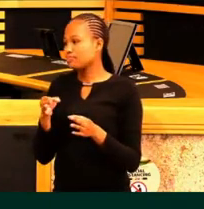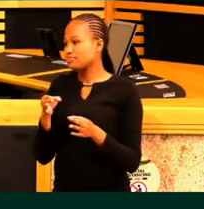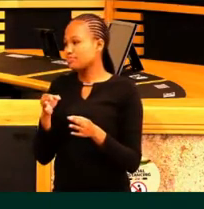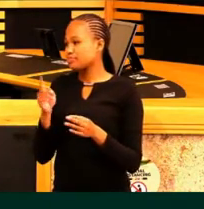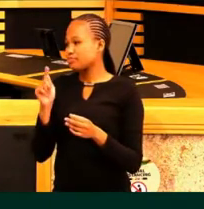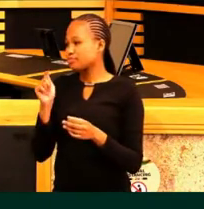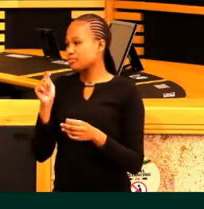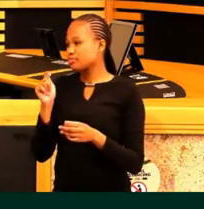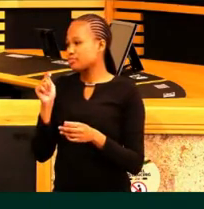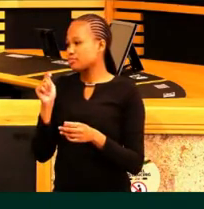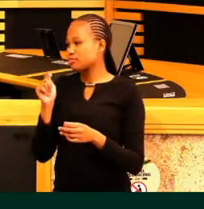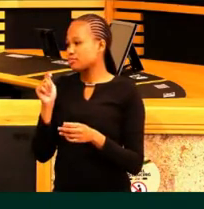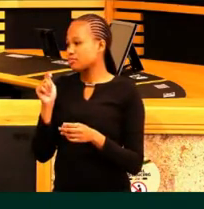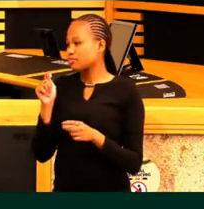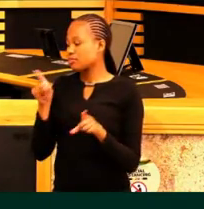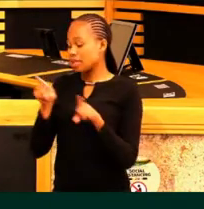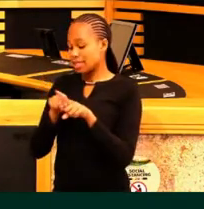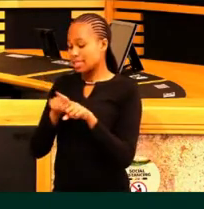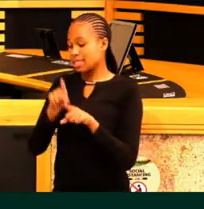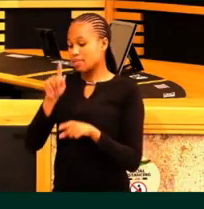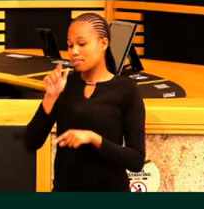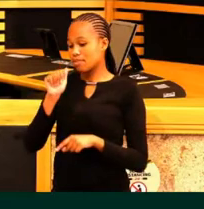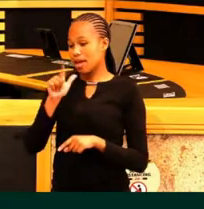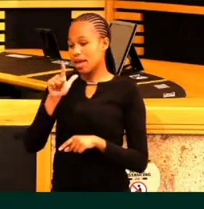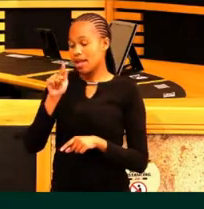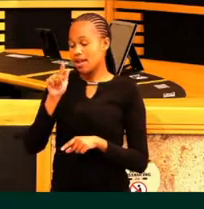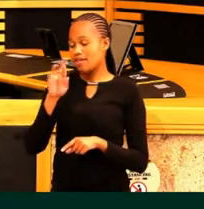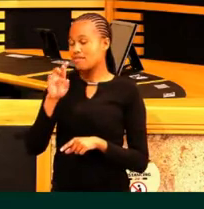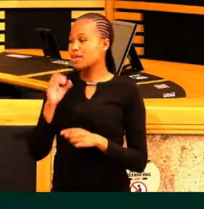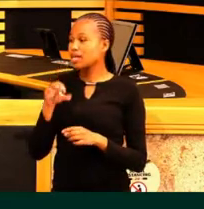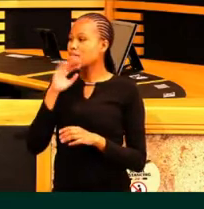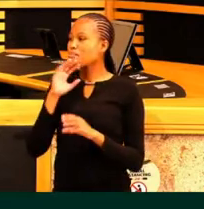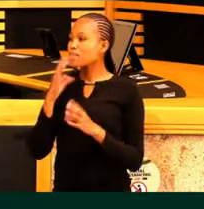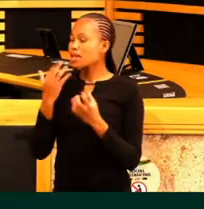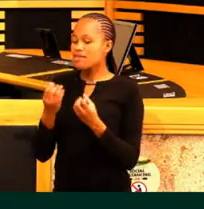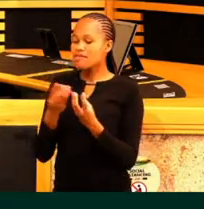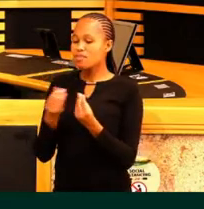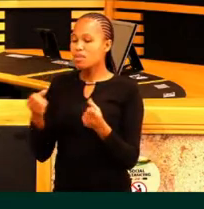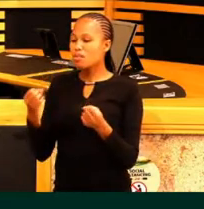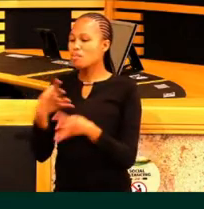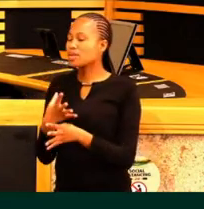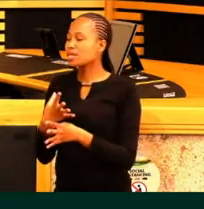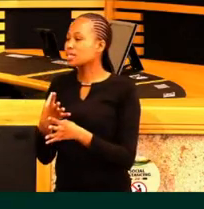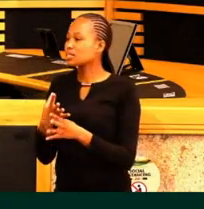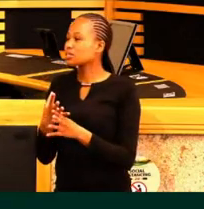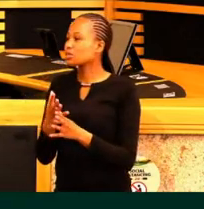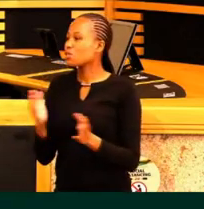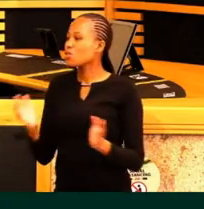um in as much as the Alfred so it's rich in land um